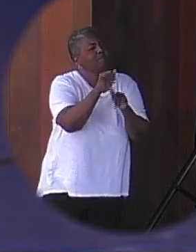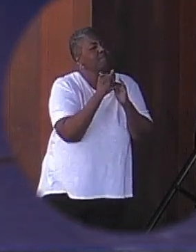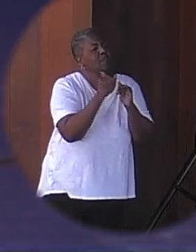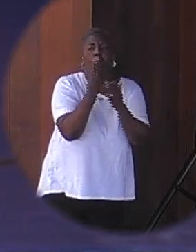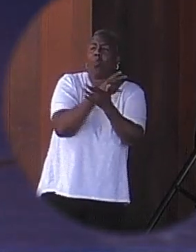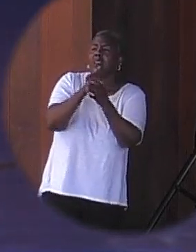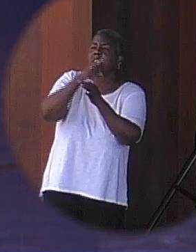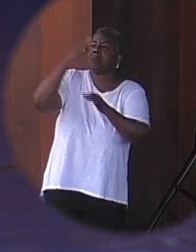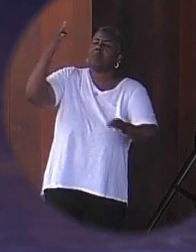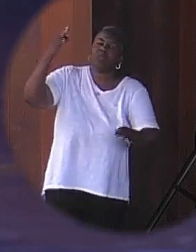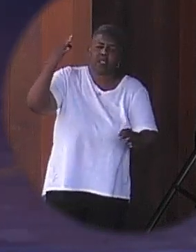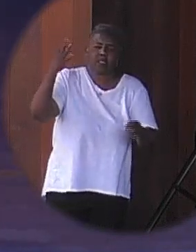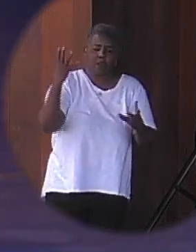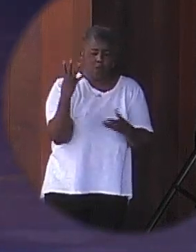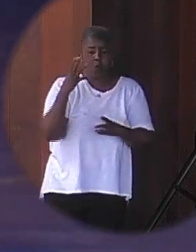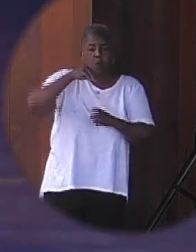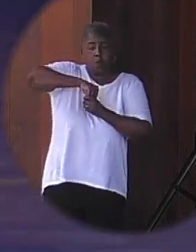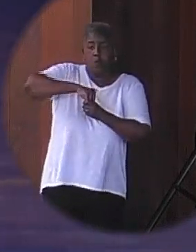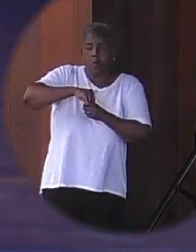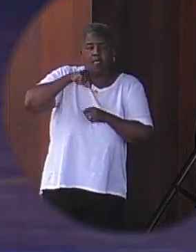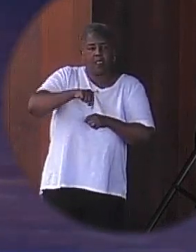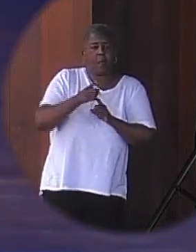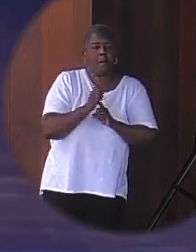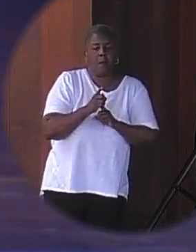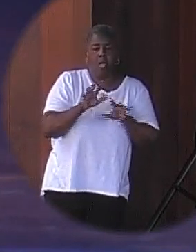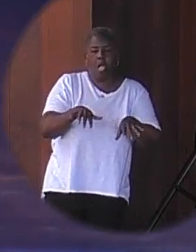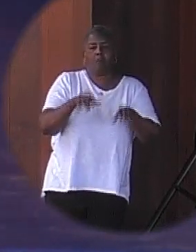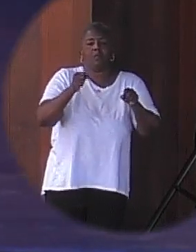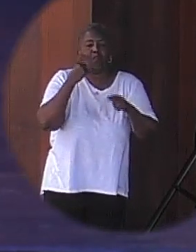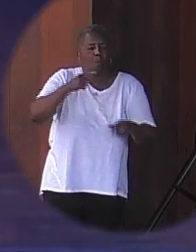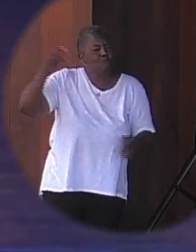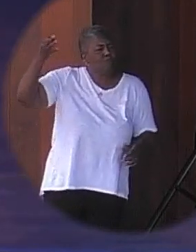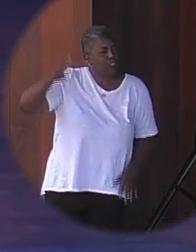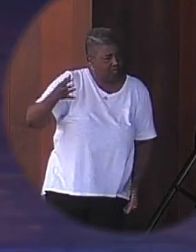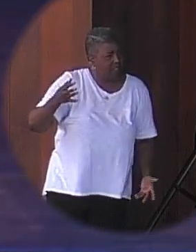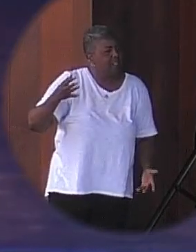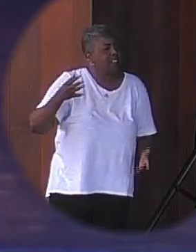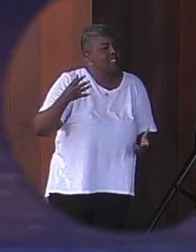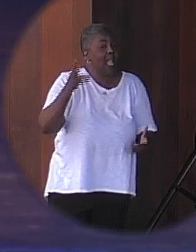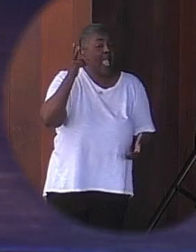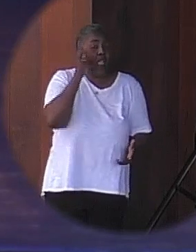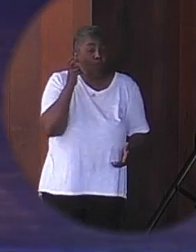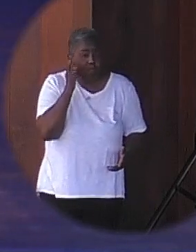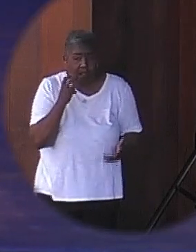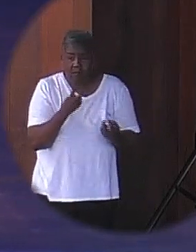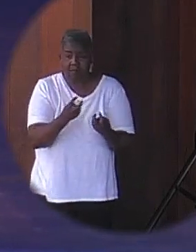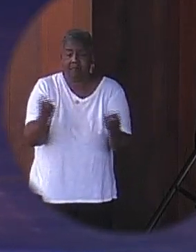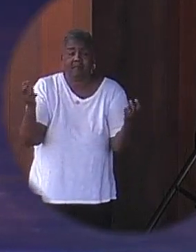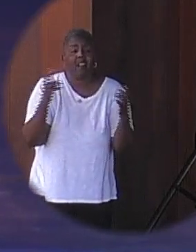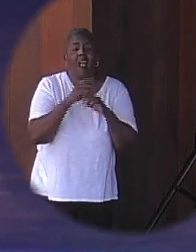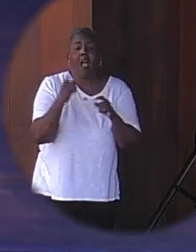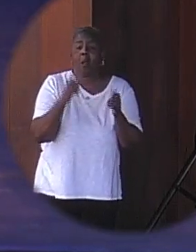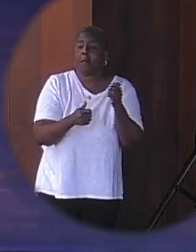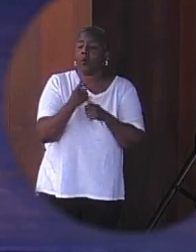Holy Spirit, invade this moment in our preaching, our hearing,